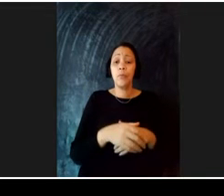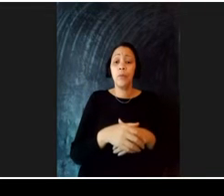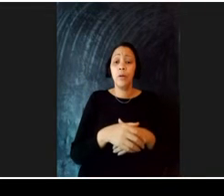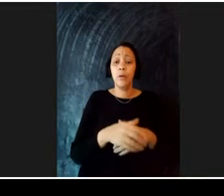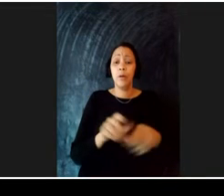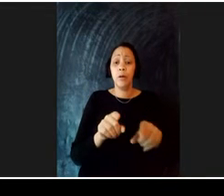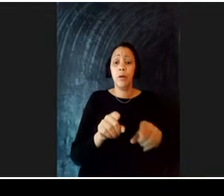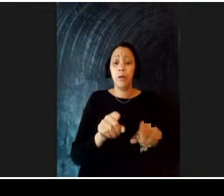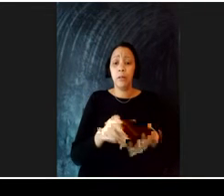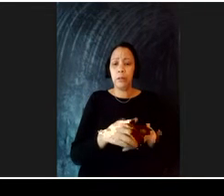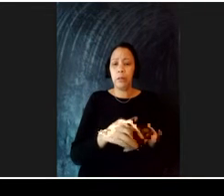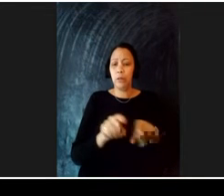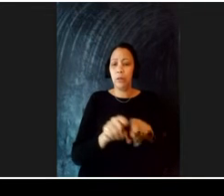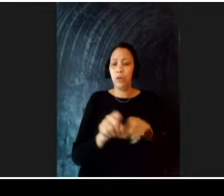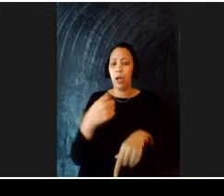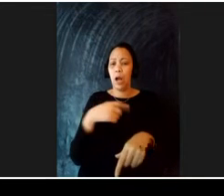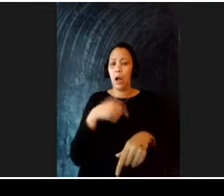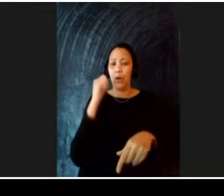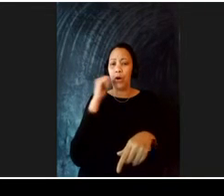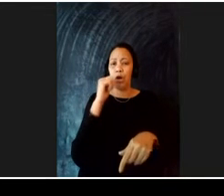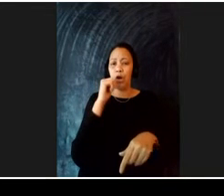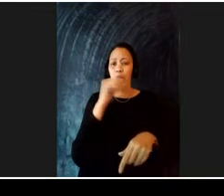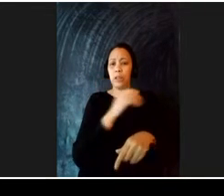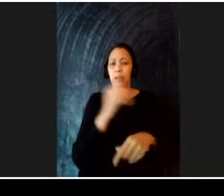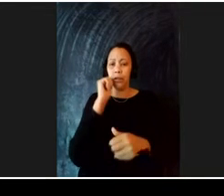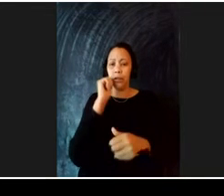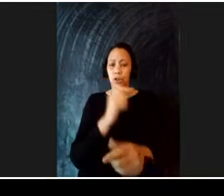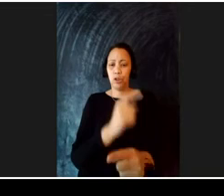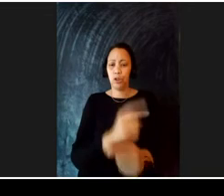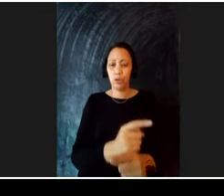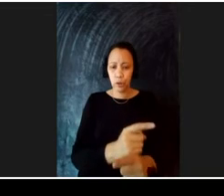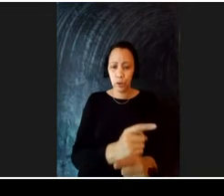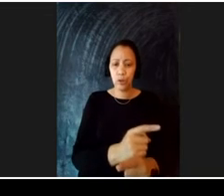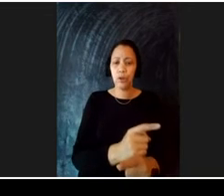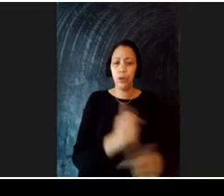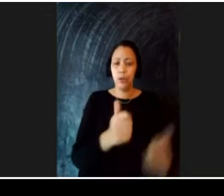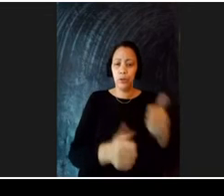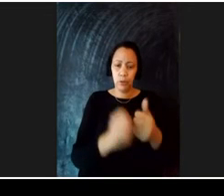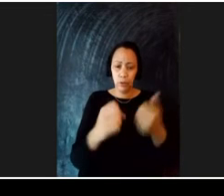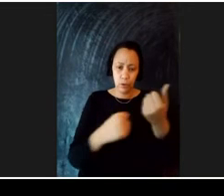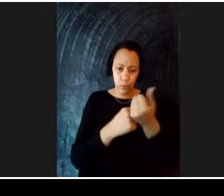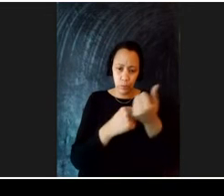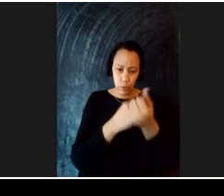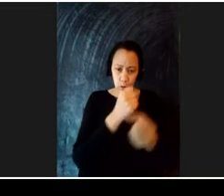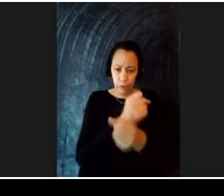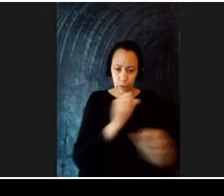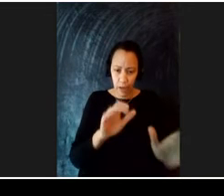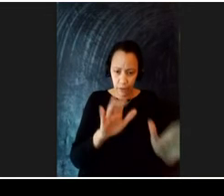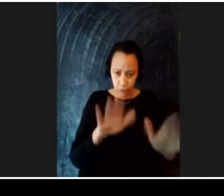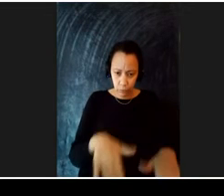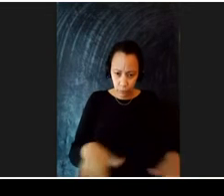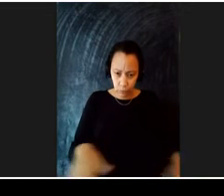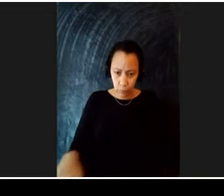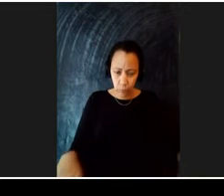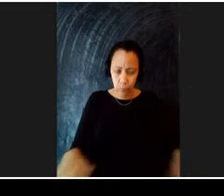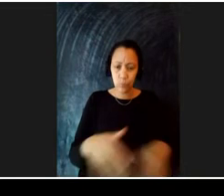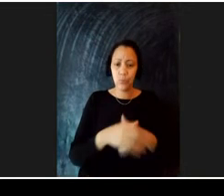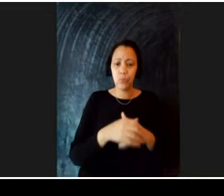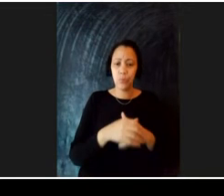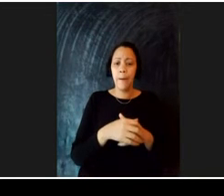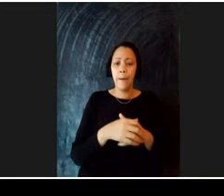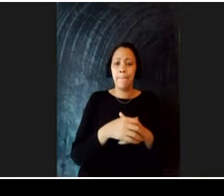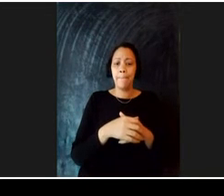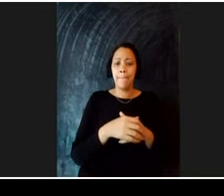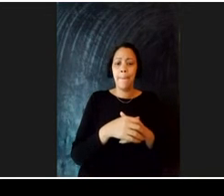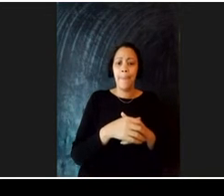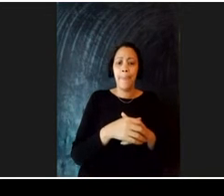saf intimate partner relationships during how to social while Dem mens around social shift to